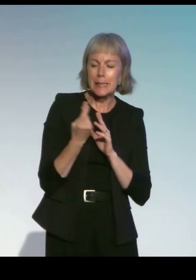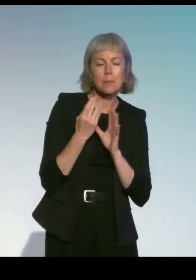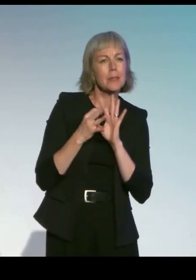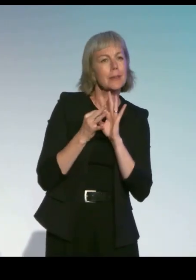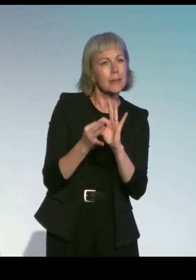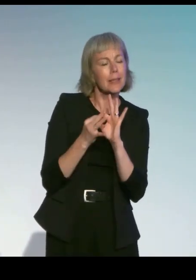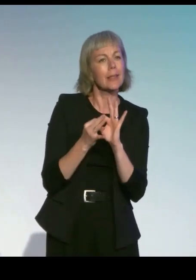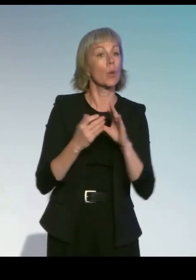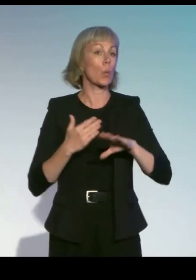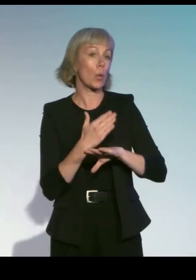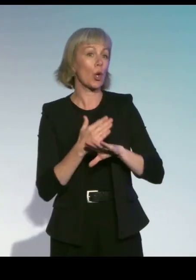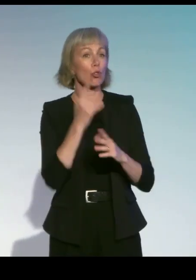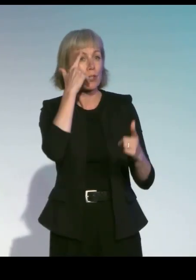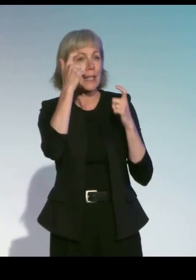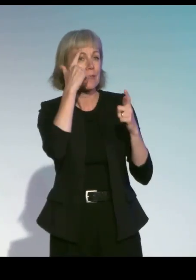and work.